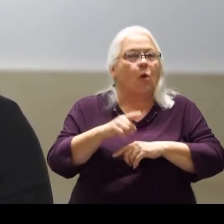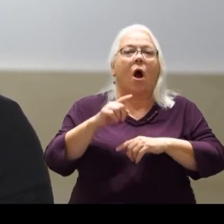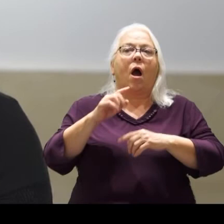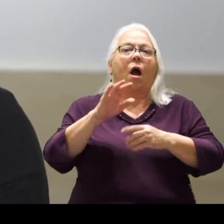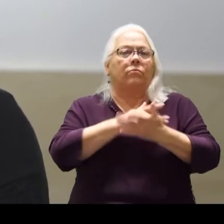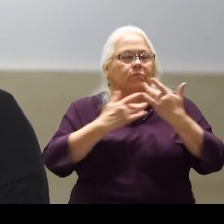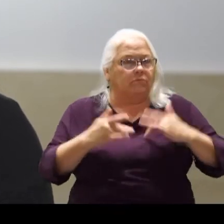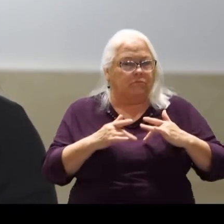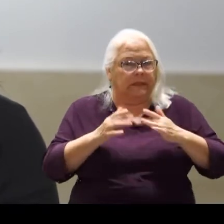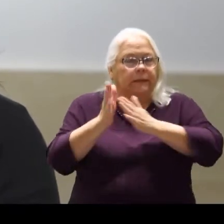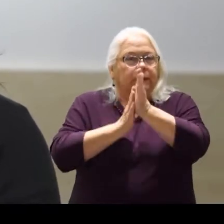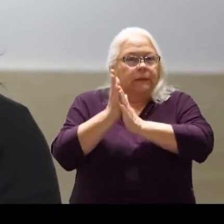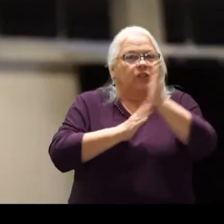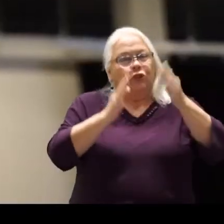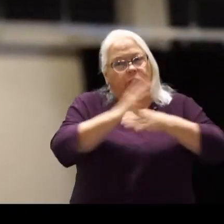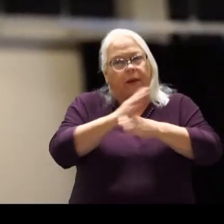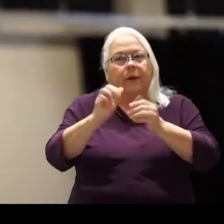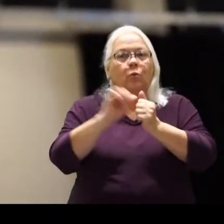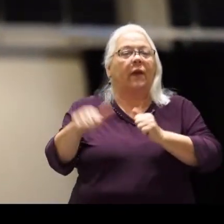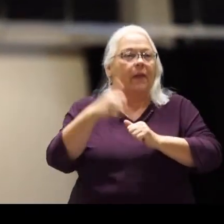sharing the love of what we do with others.